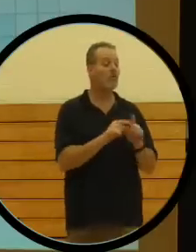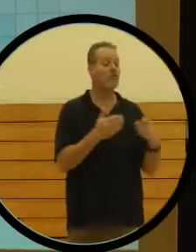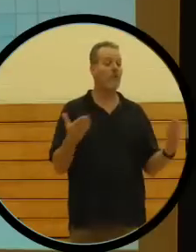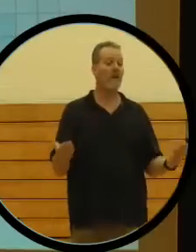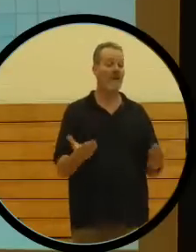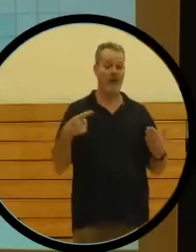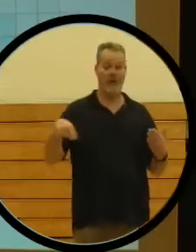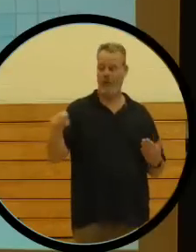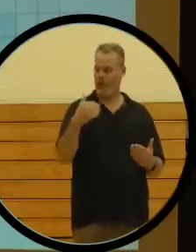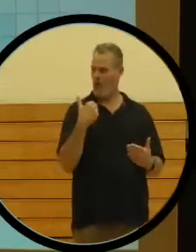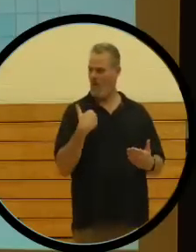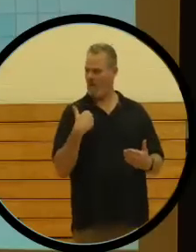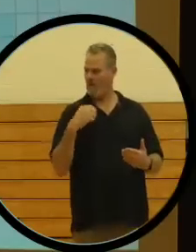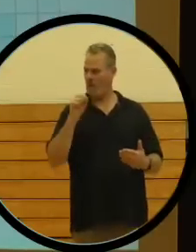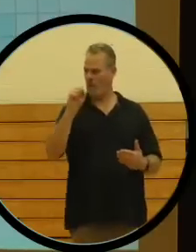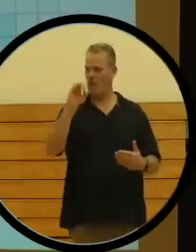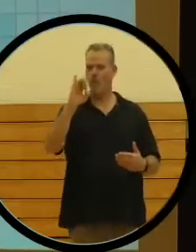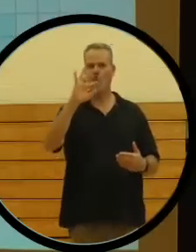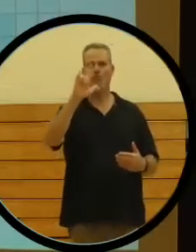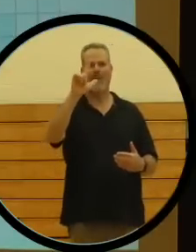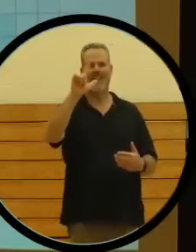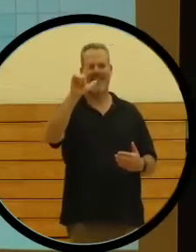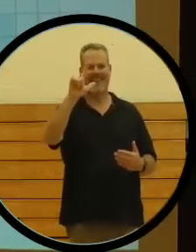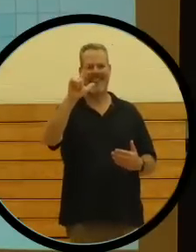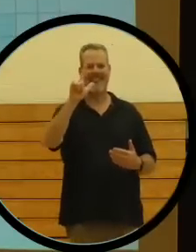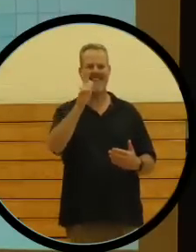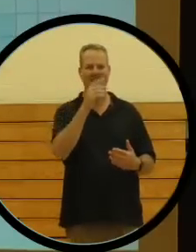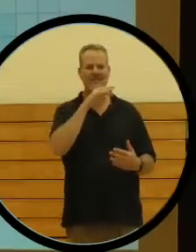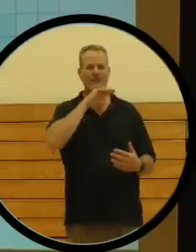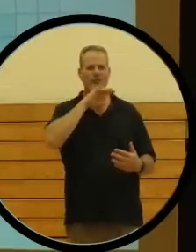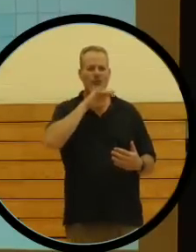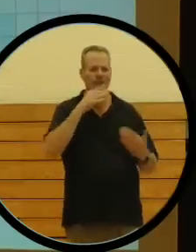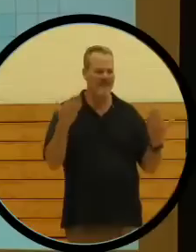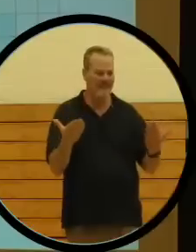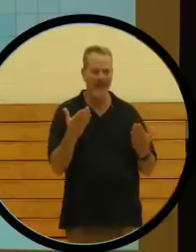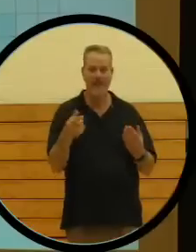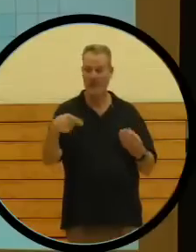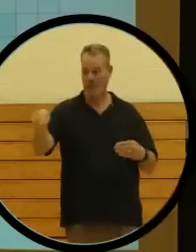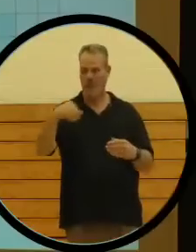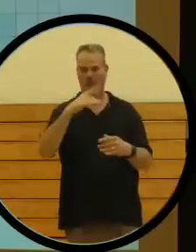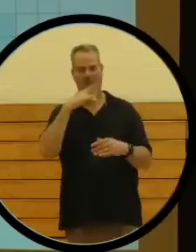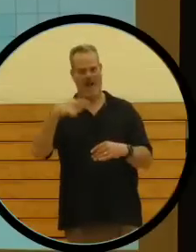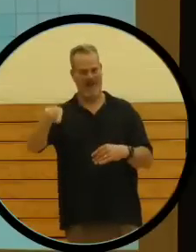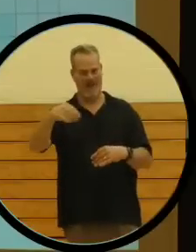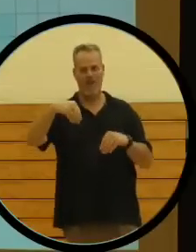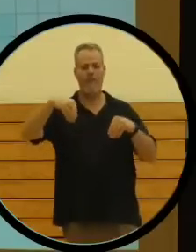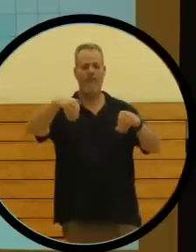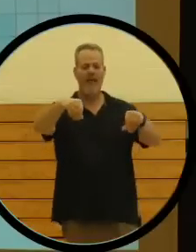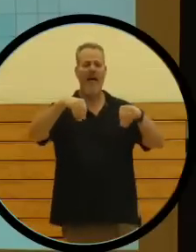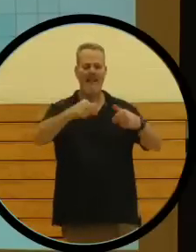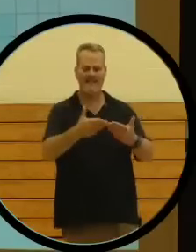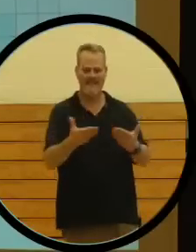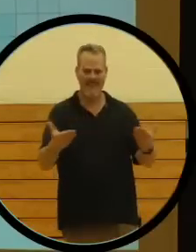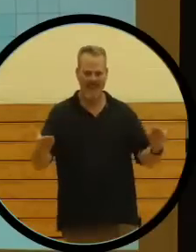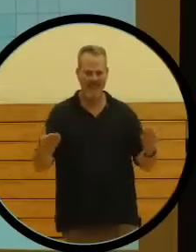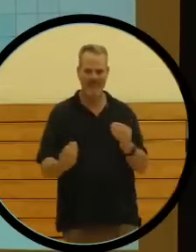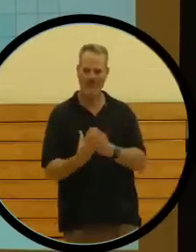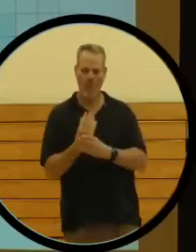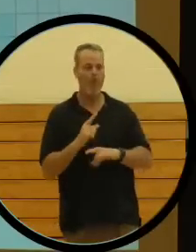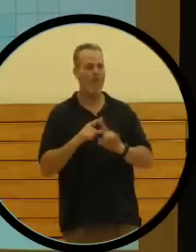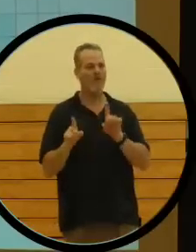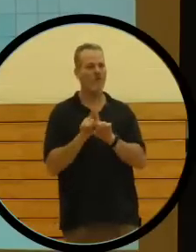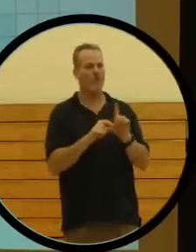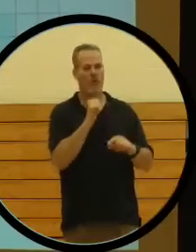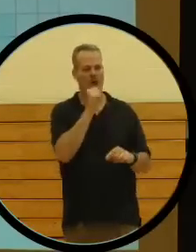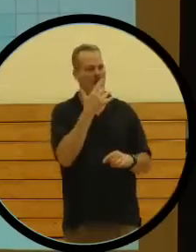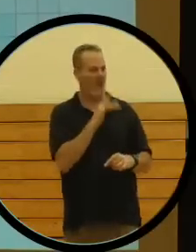have soil. You're very lucky you have soil because you can plant things and they grow and stuff like that. But you're also very unlucky that you have soil because